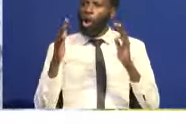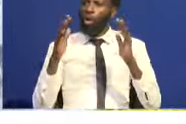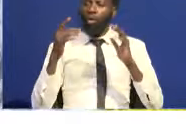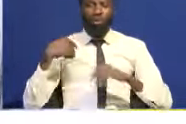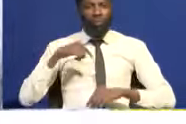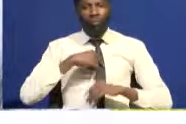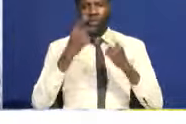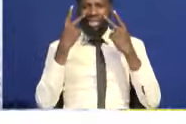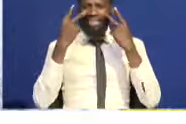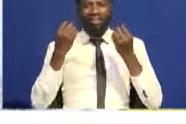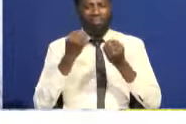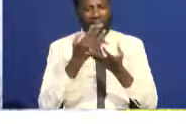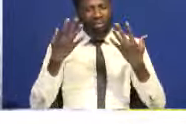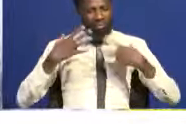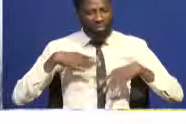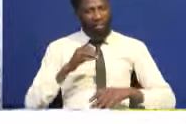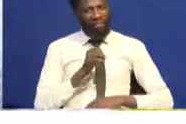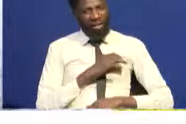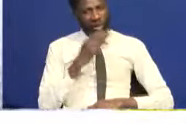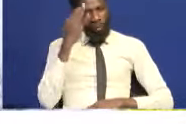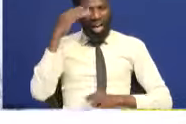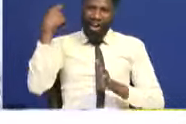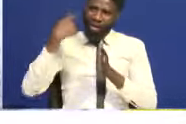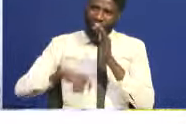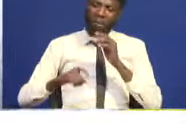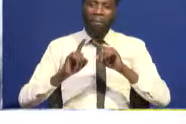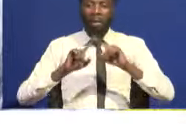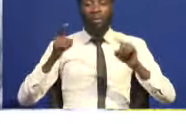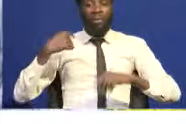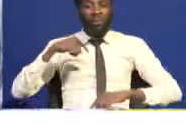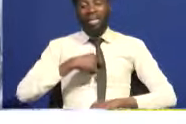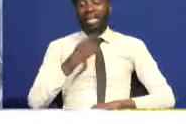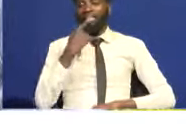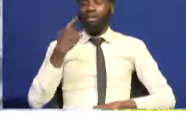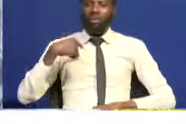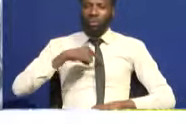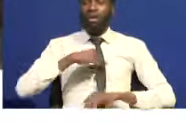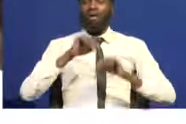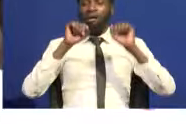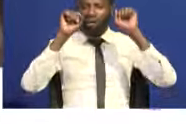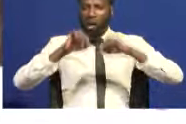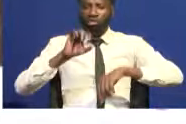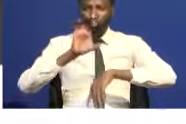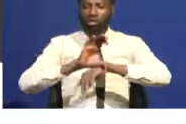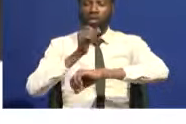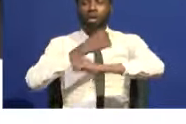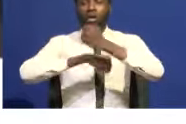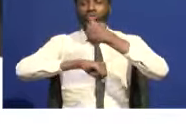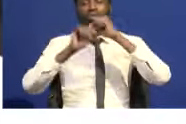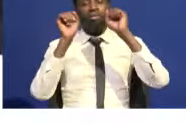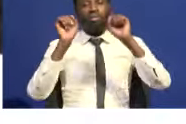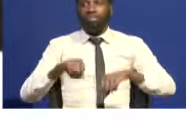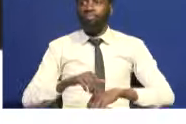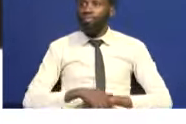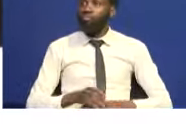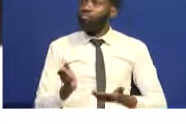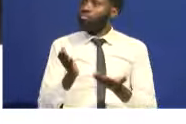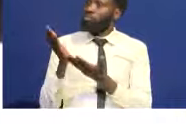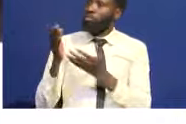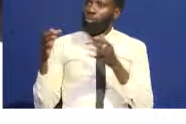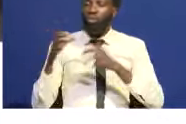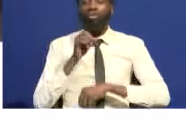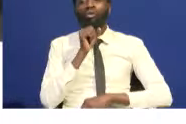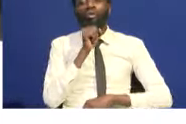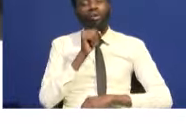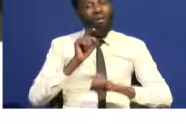sherehe kwa sababu ya gharama. Na sisi tunasema tutaweza kufanya hivyo kama kanisa. The couples were of different age sets,